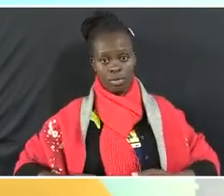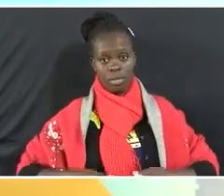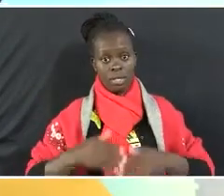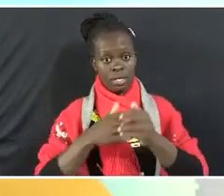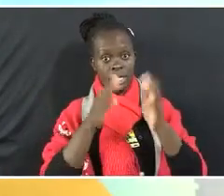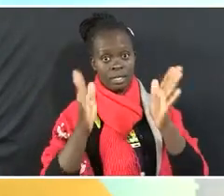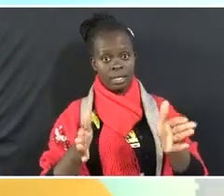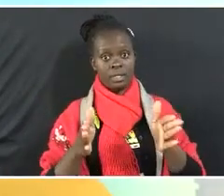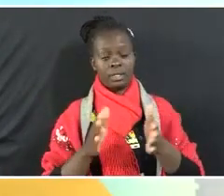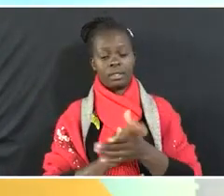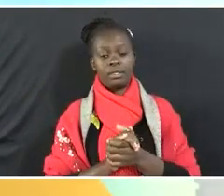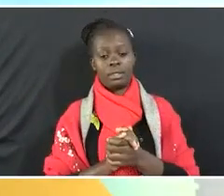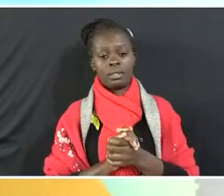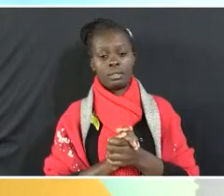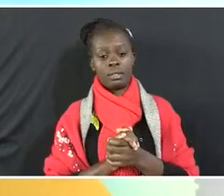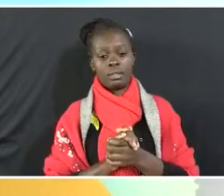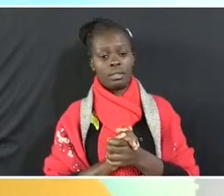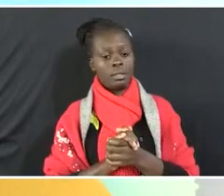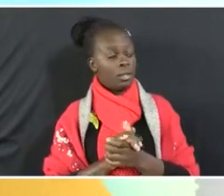see somebody like Ren over here.